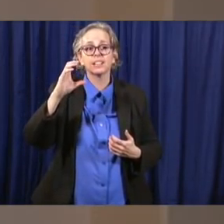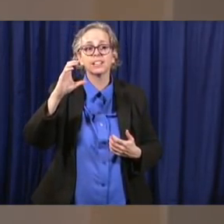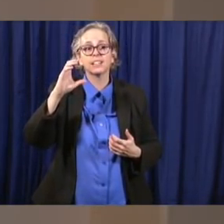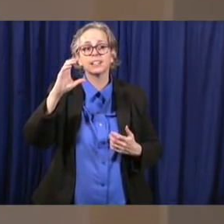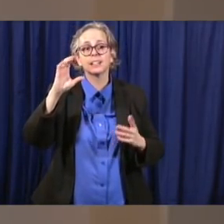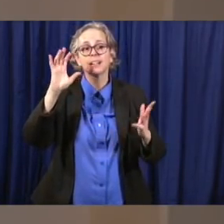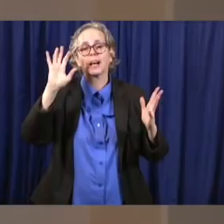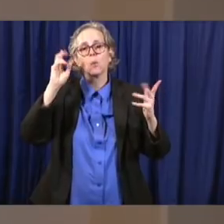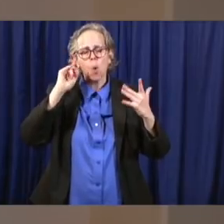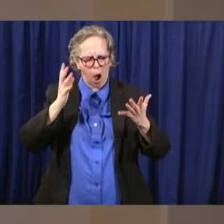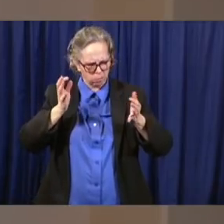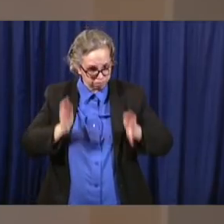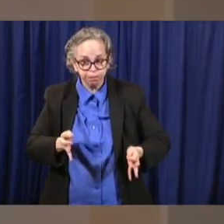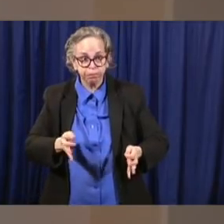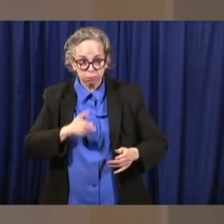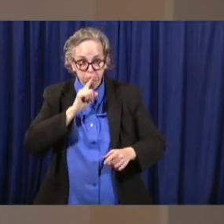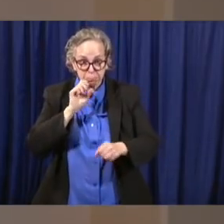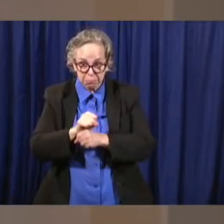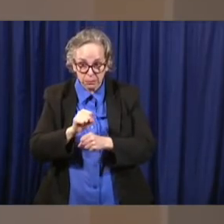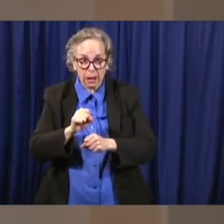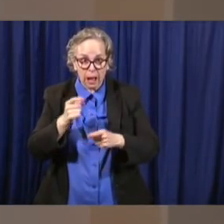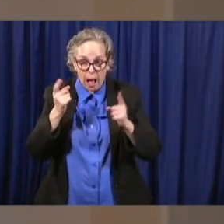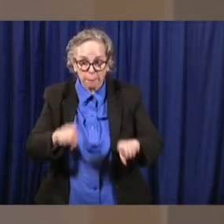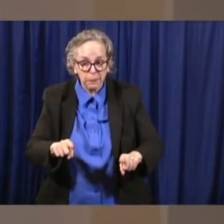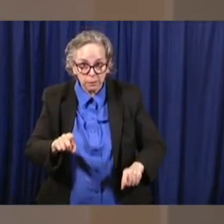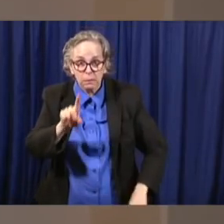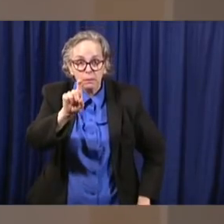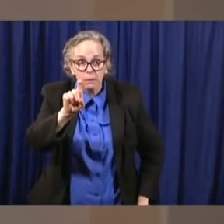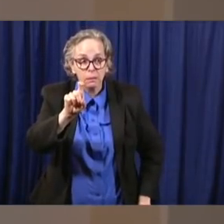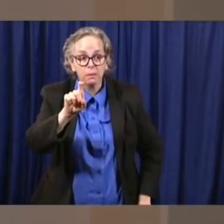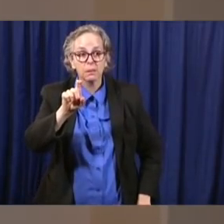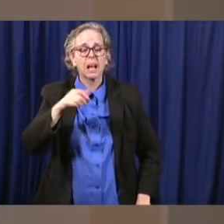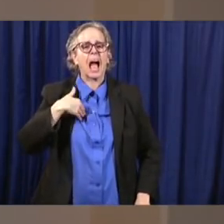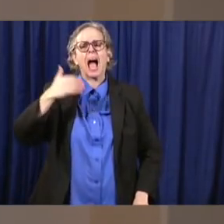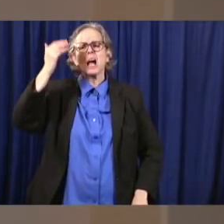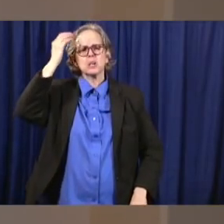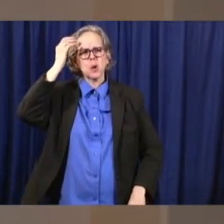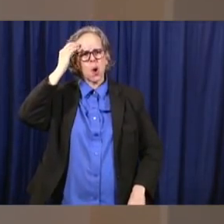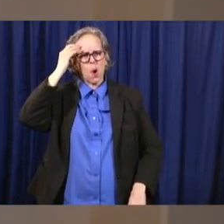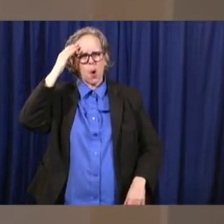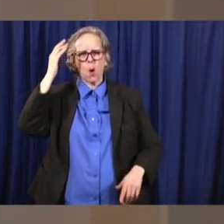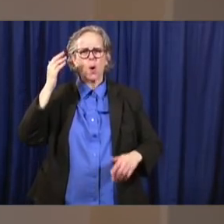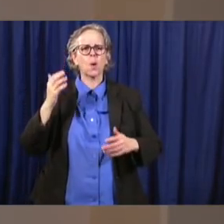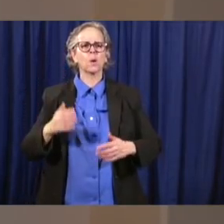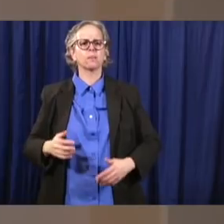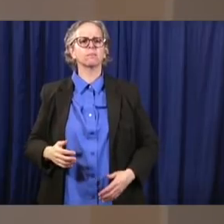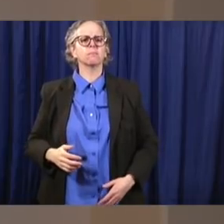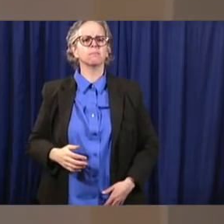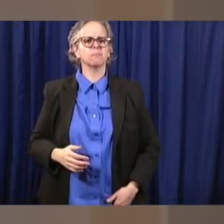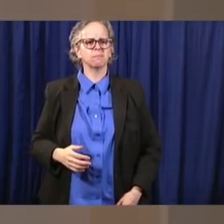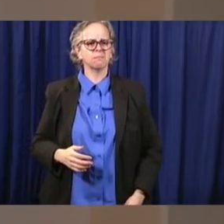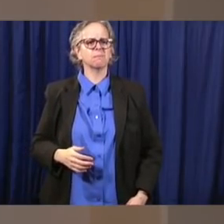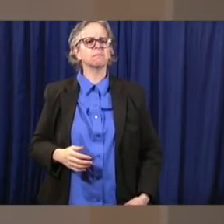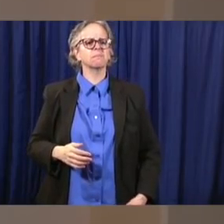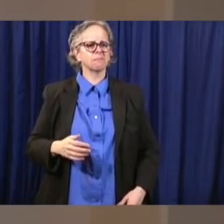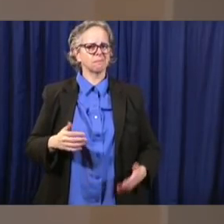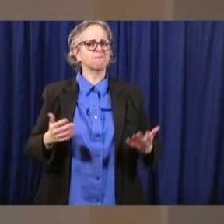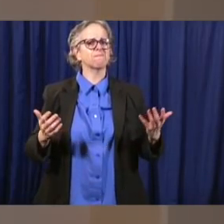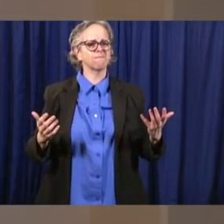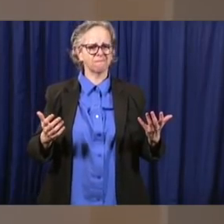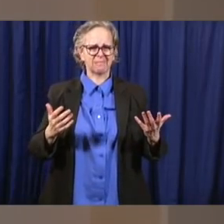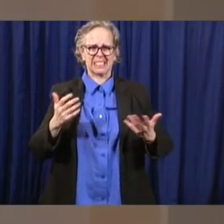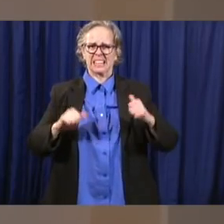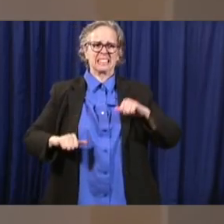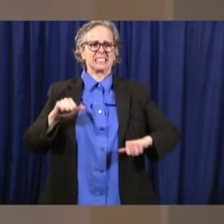more than we could possibly ever communicate to you. And we understand that that uncertainty is a difficult place to live. And I keep getting